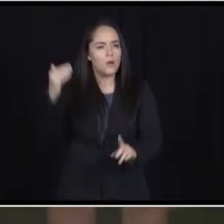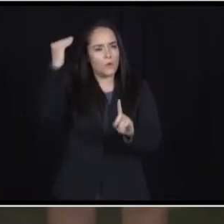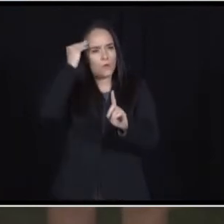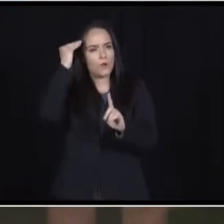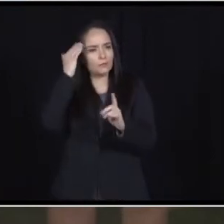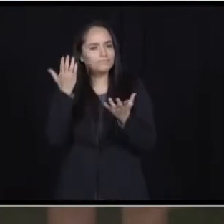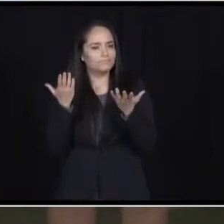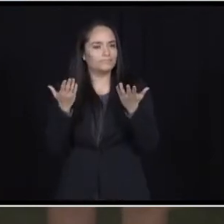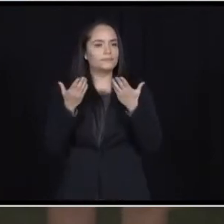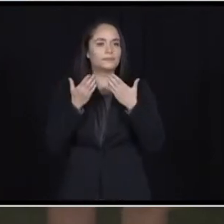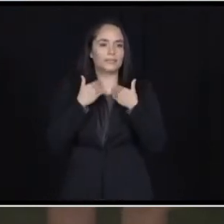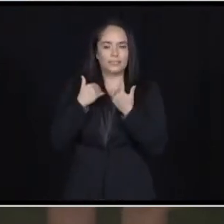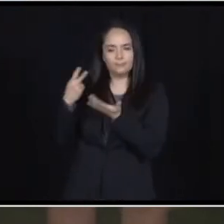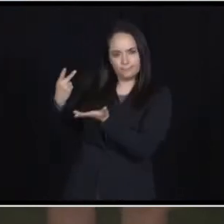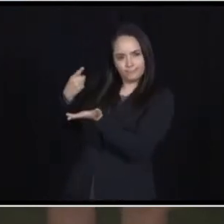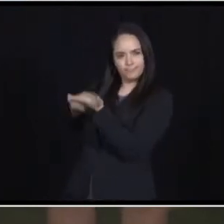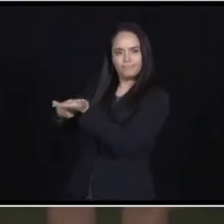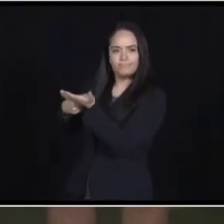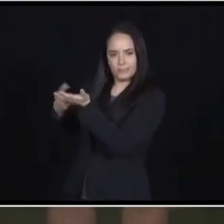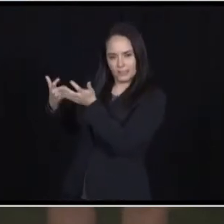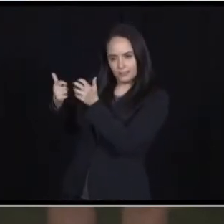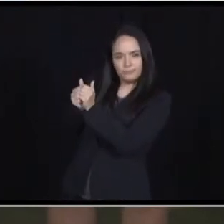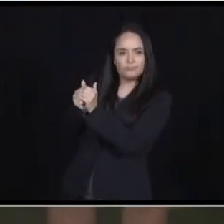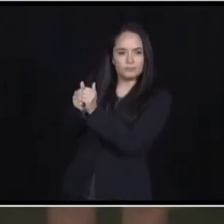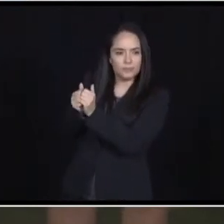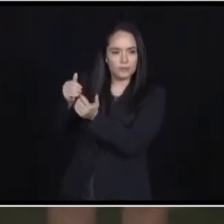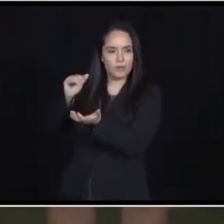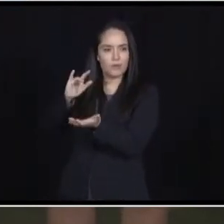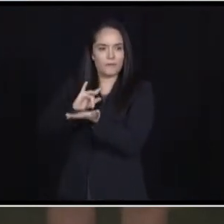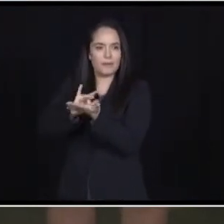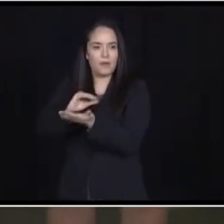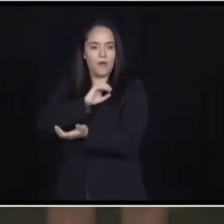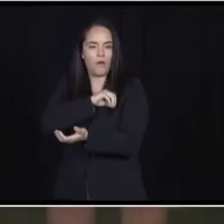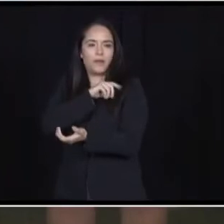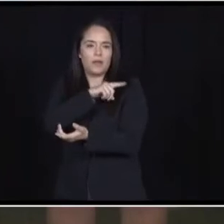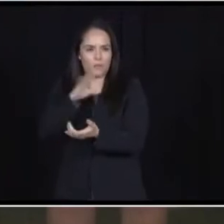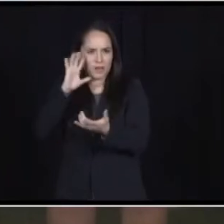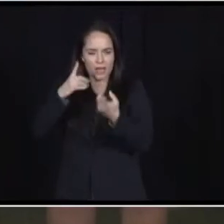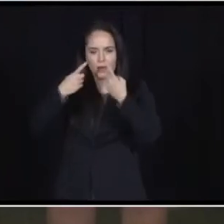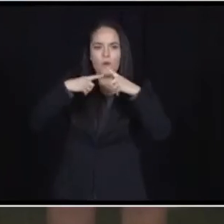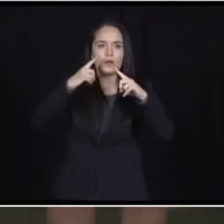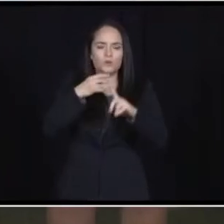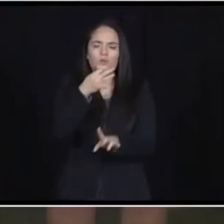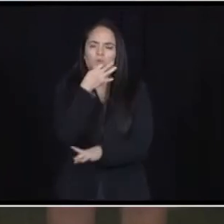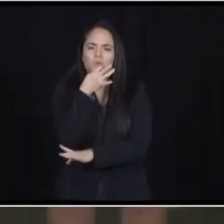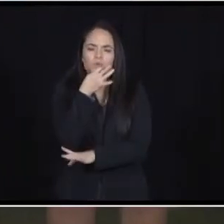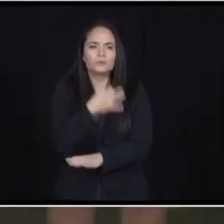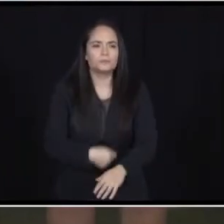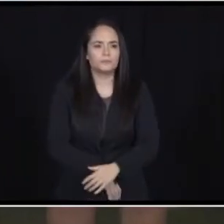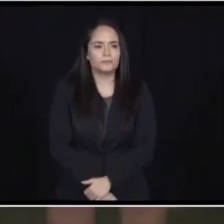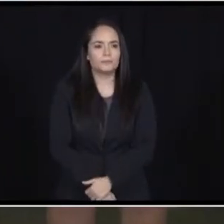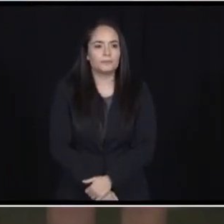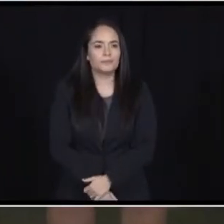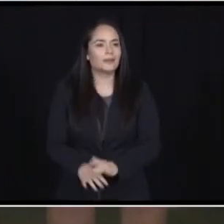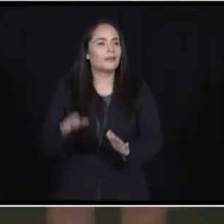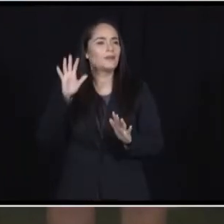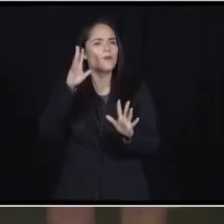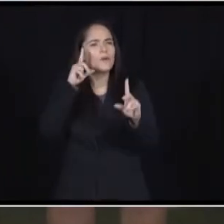he'll be coming out very shortly to make an announcement. But our goal, all of us, I think, as a province, what I'm hearing out